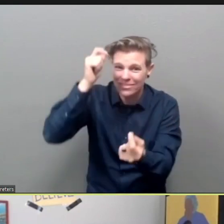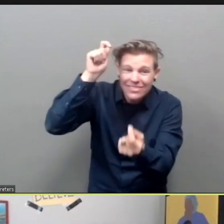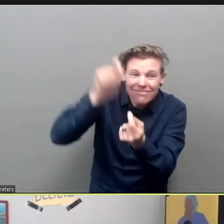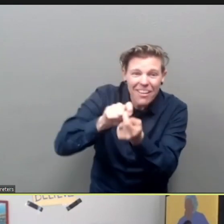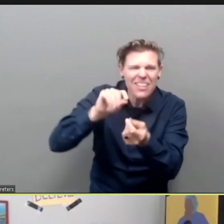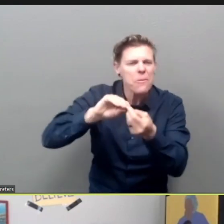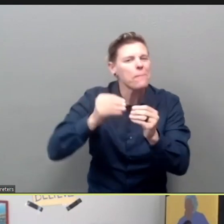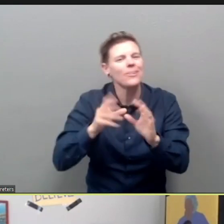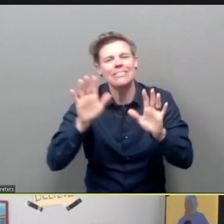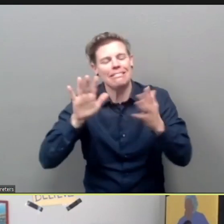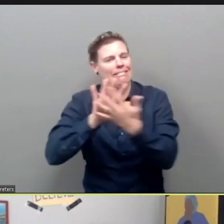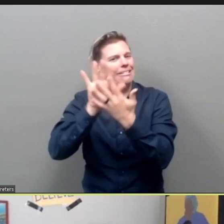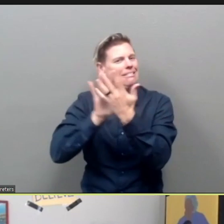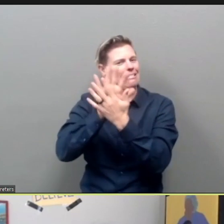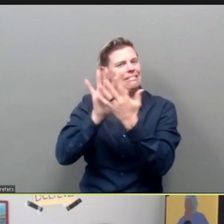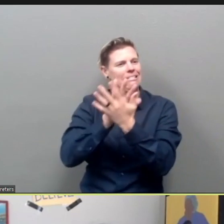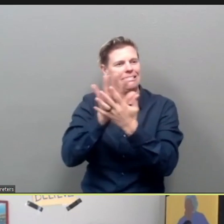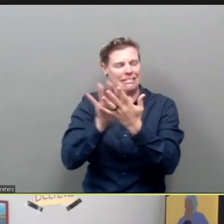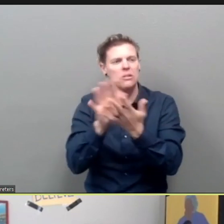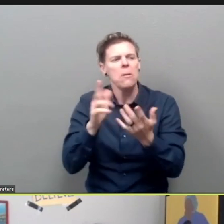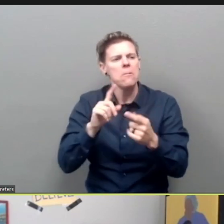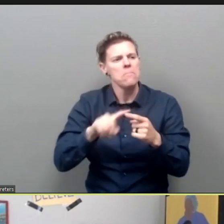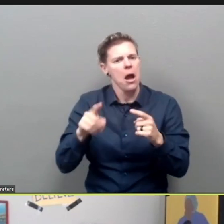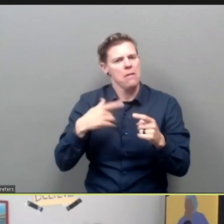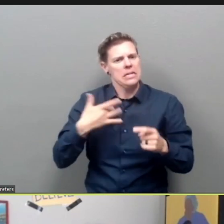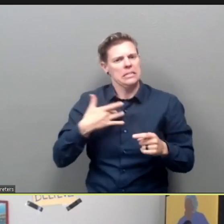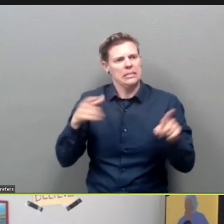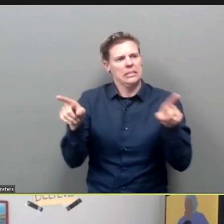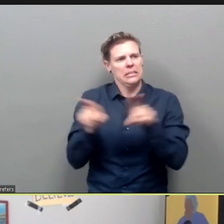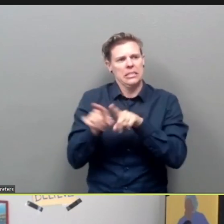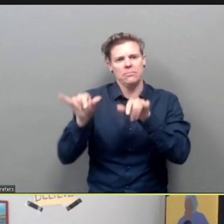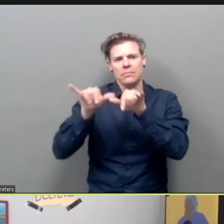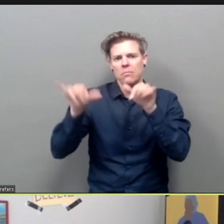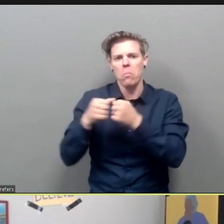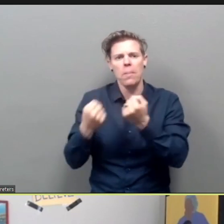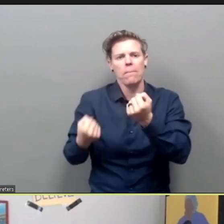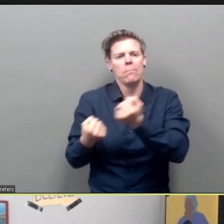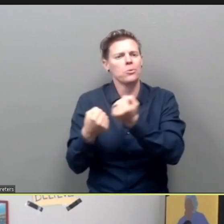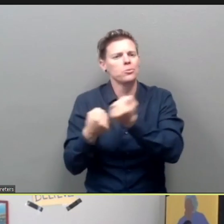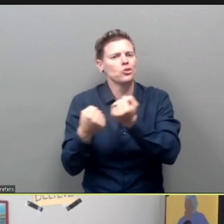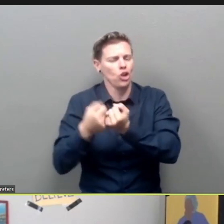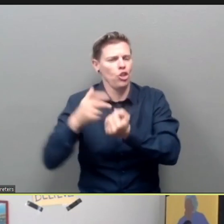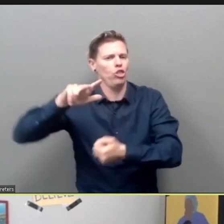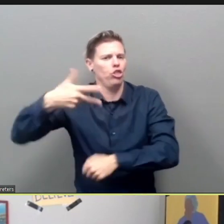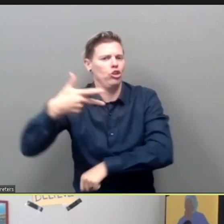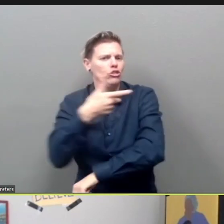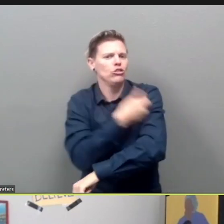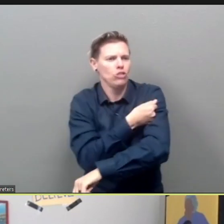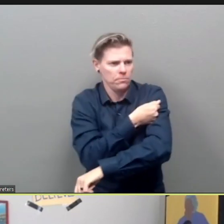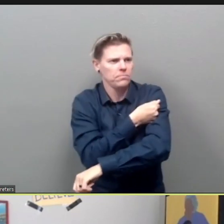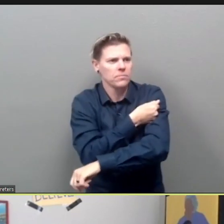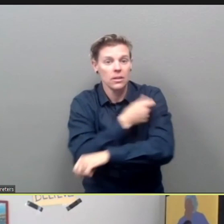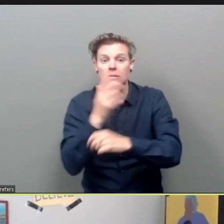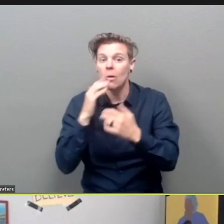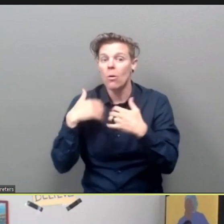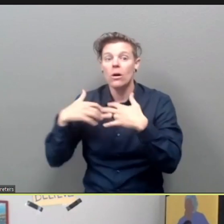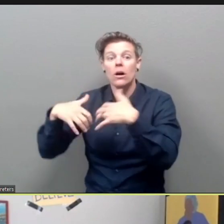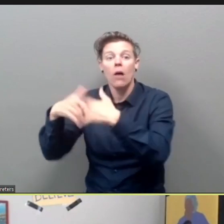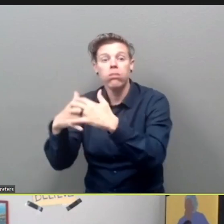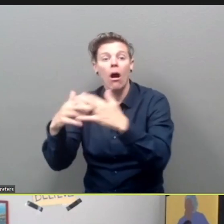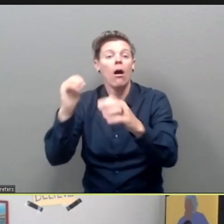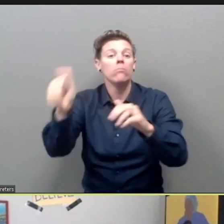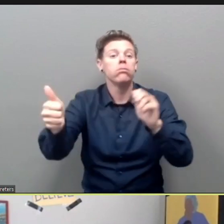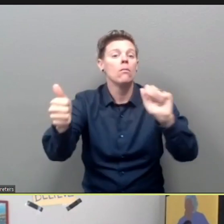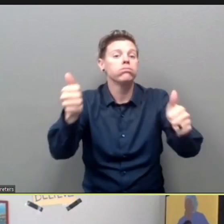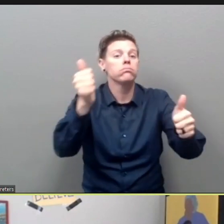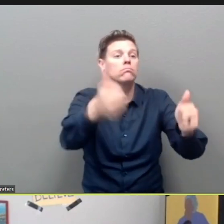well. And where we, opened up a bunch of locations. We did the similar thing for the 12 to 15